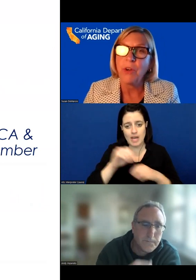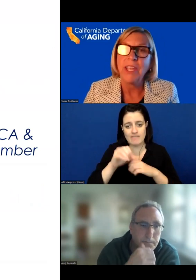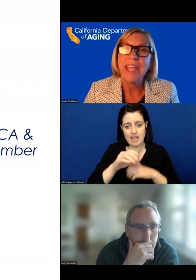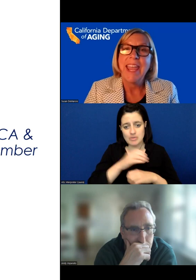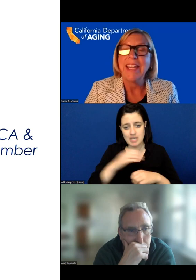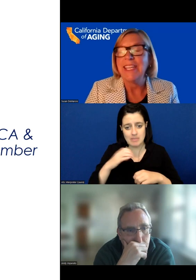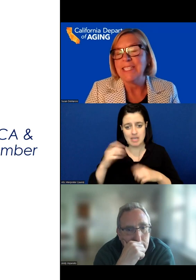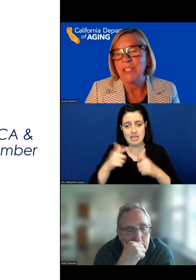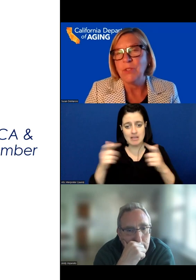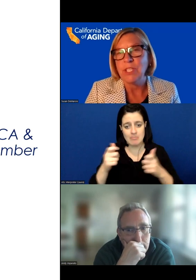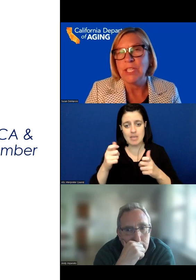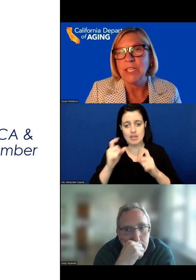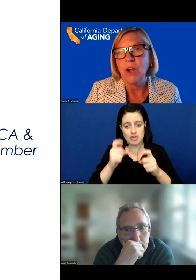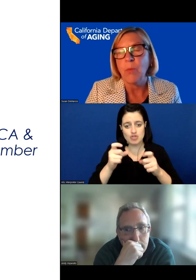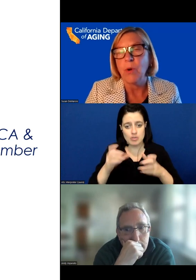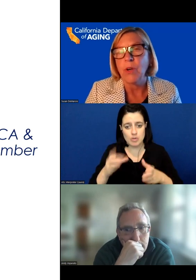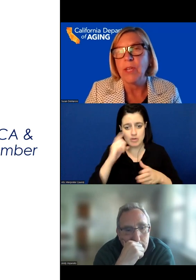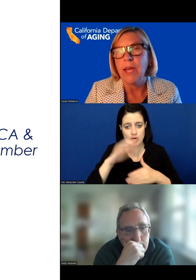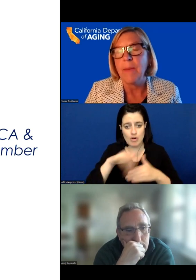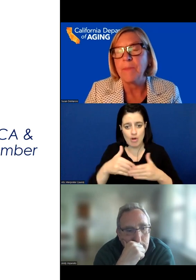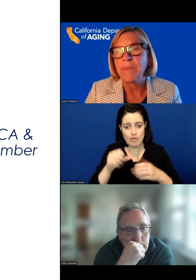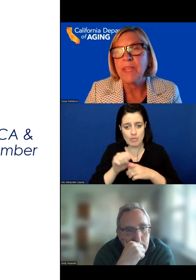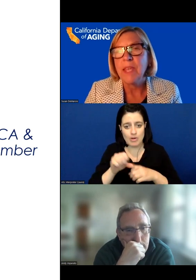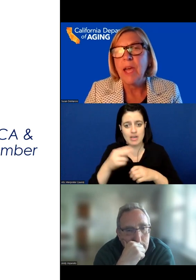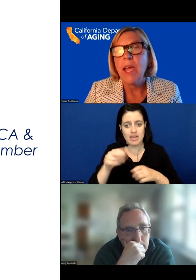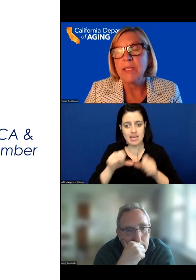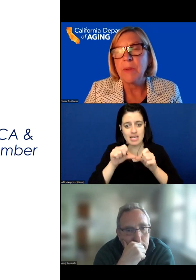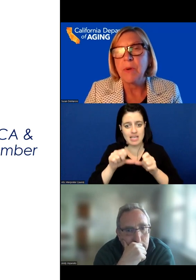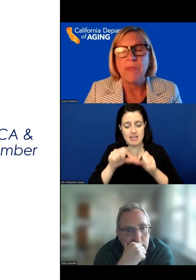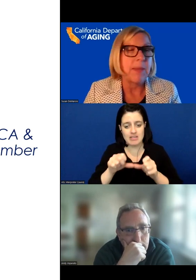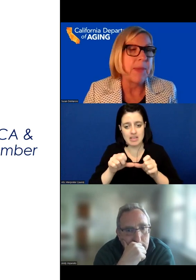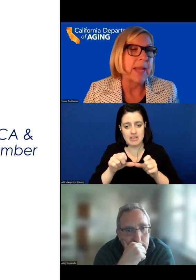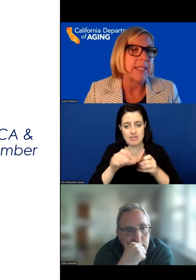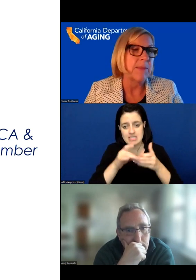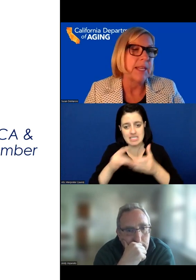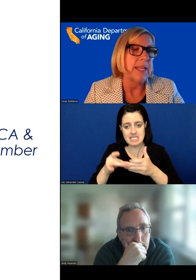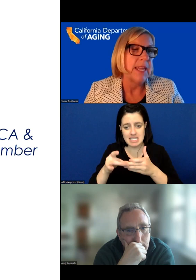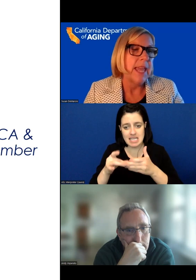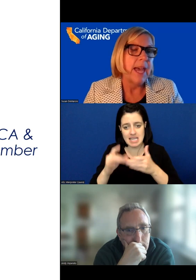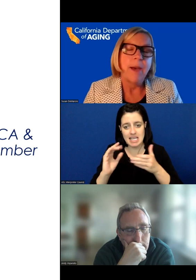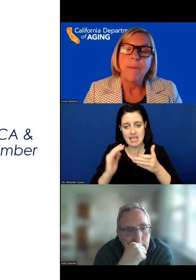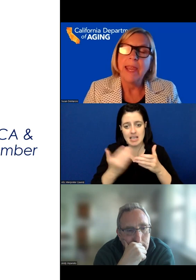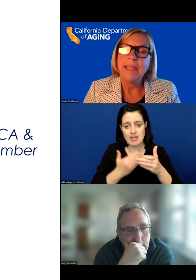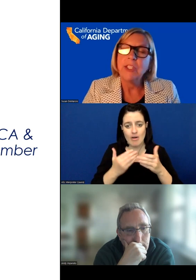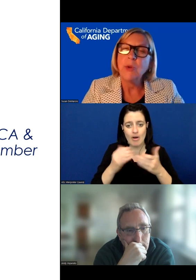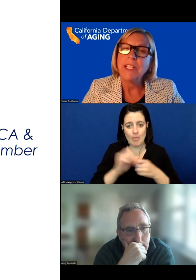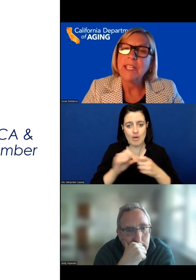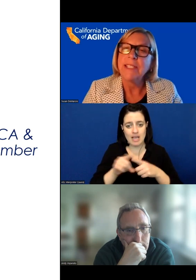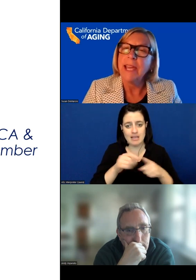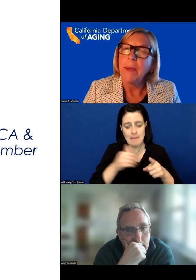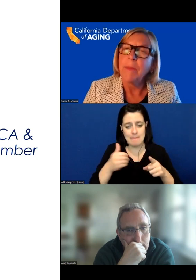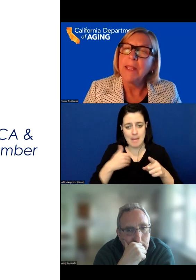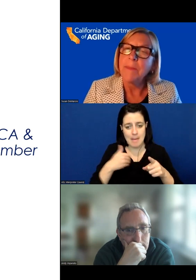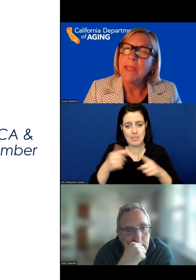the work, and he continues to lead our work as a member of the Impact Committee. Andy joined